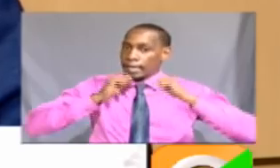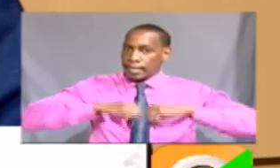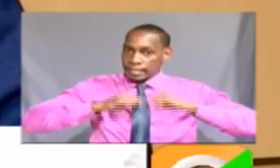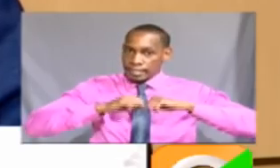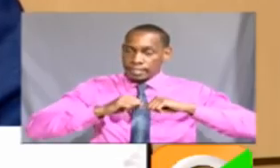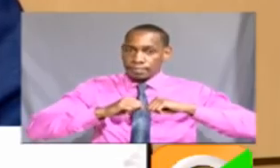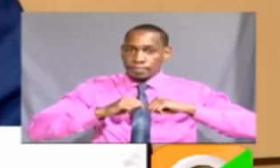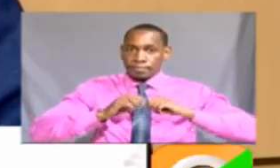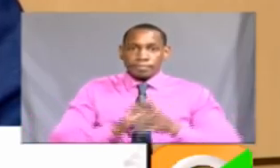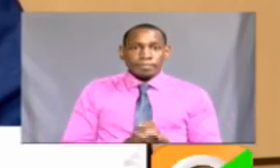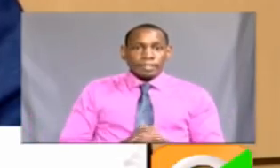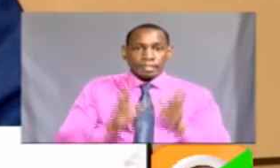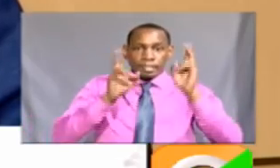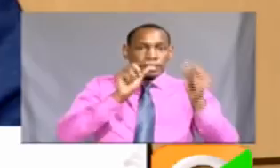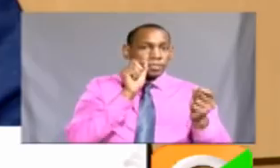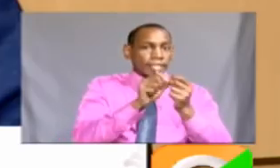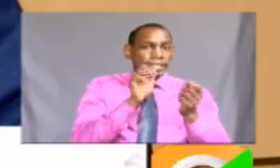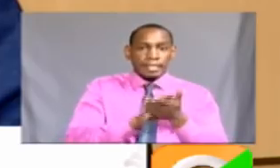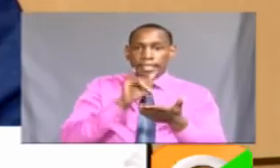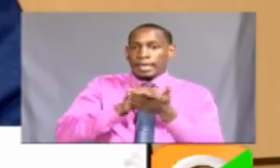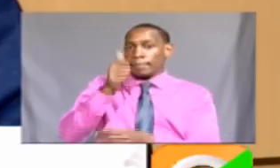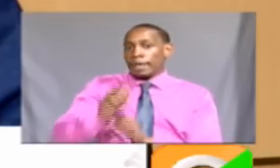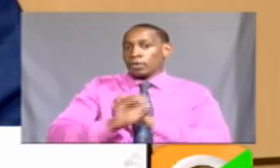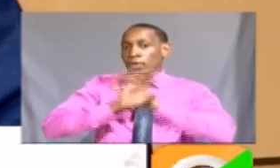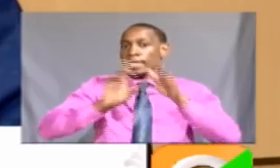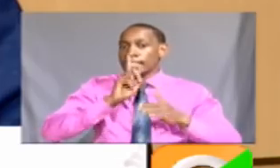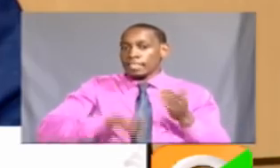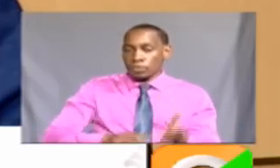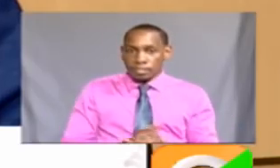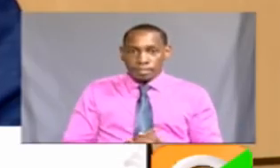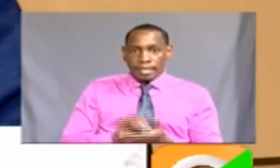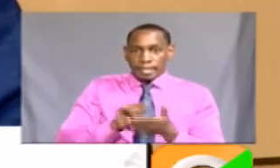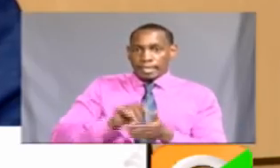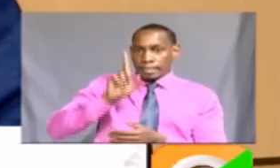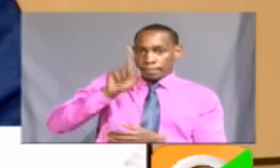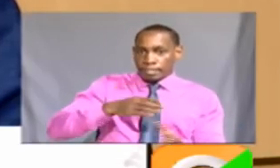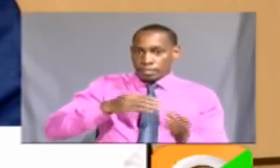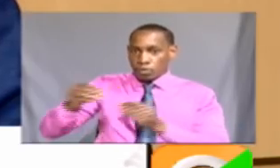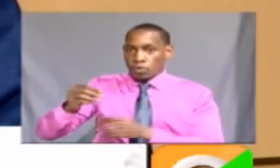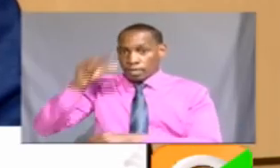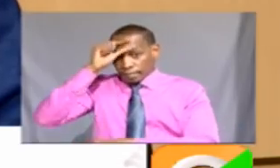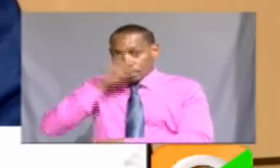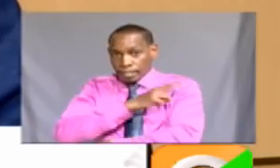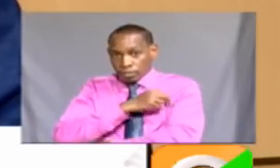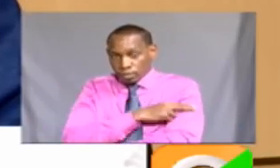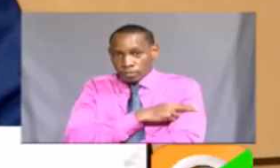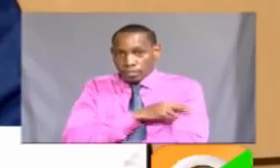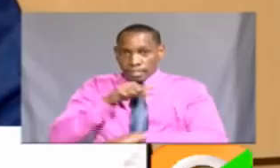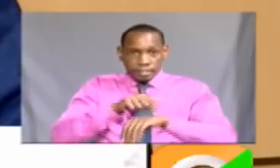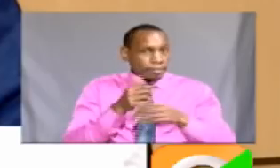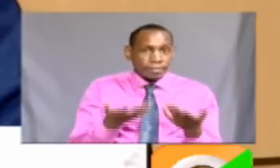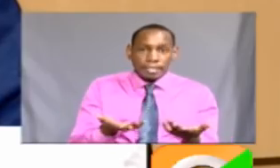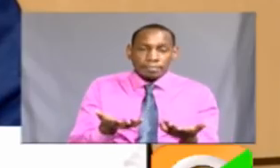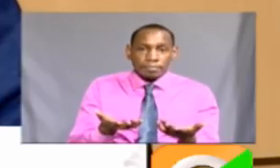agreed. The issue of testing is still not clear, because it says you have to go to a government facility. Right